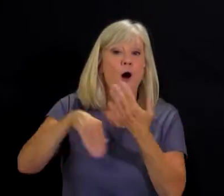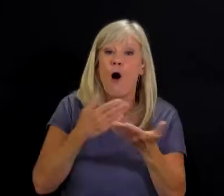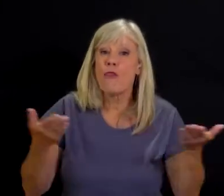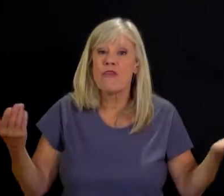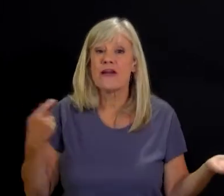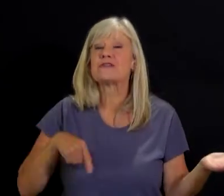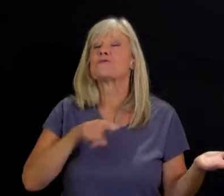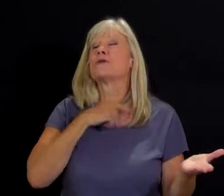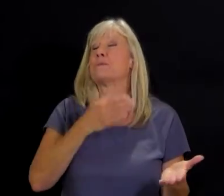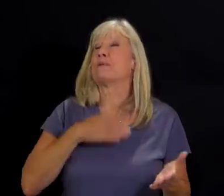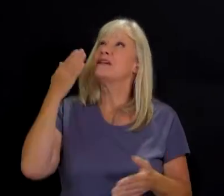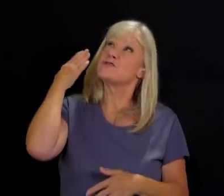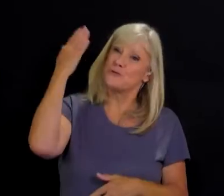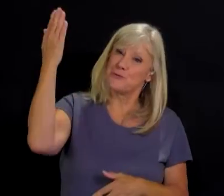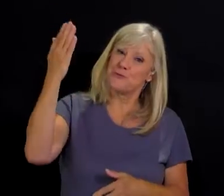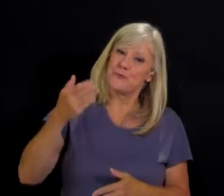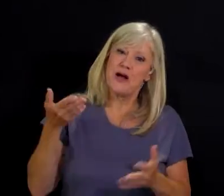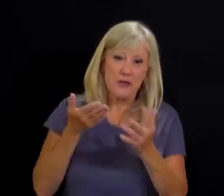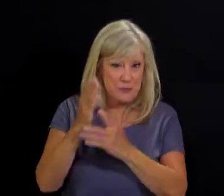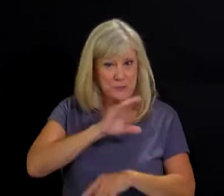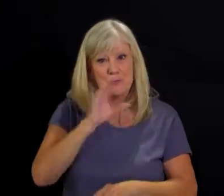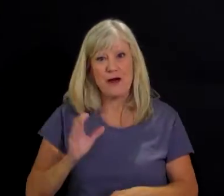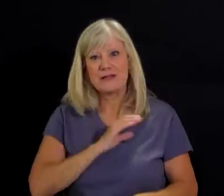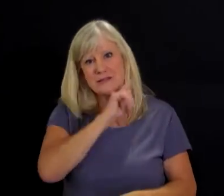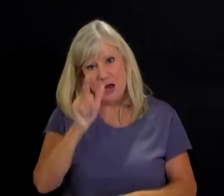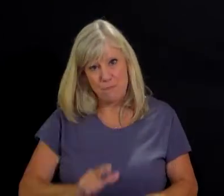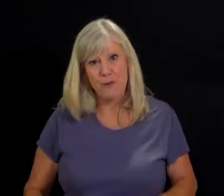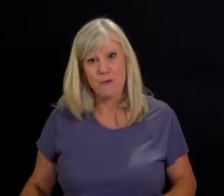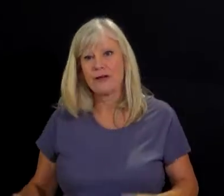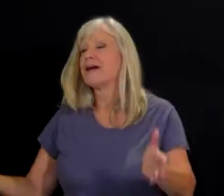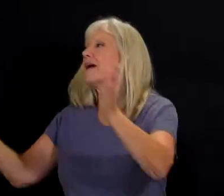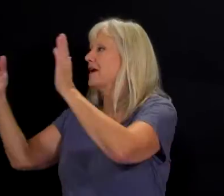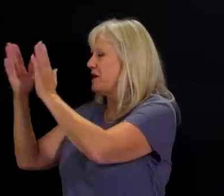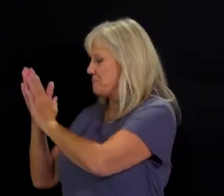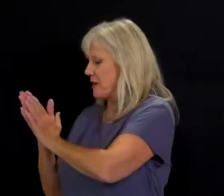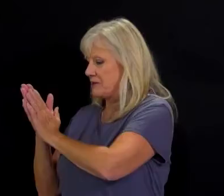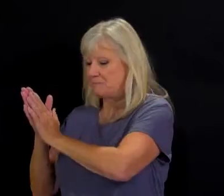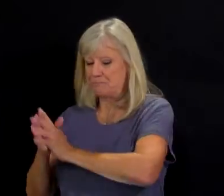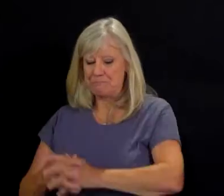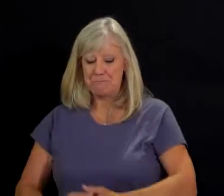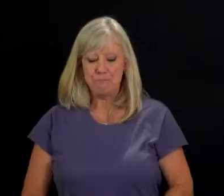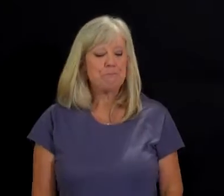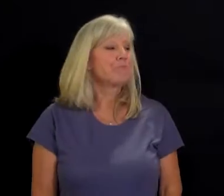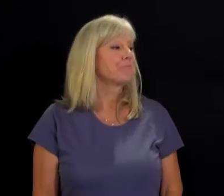may please you, through Christ our Lord. Amen.